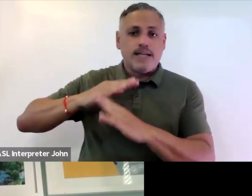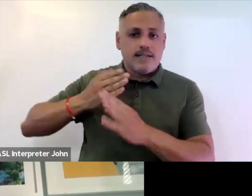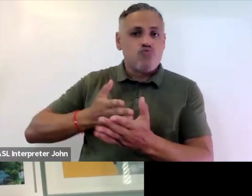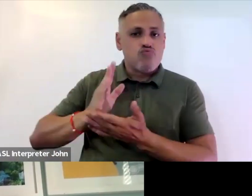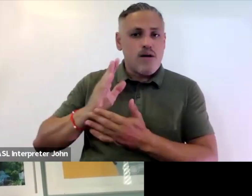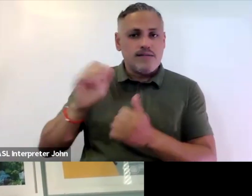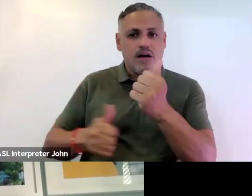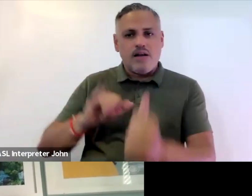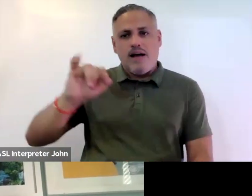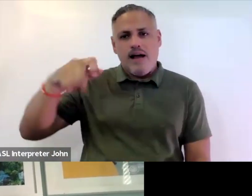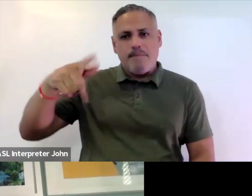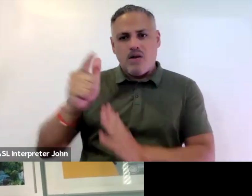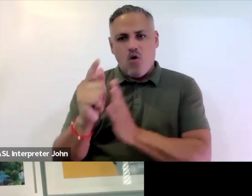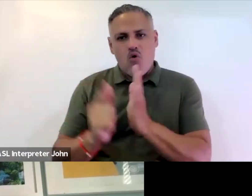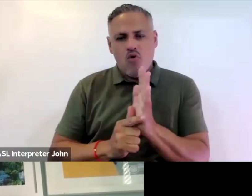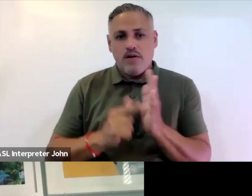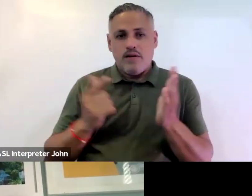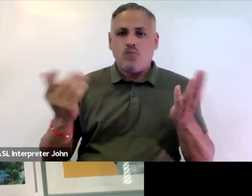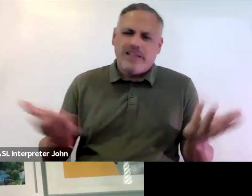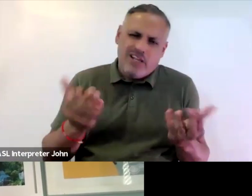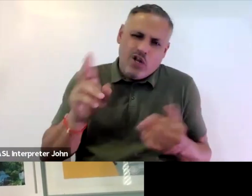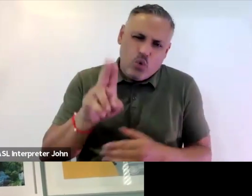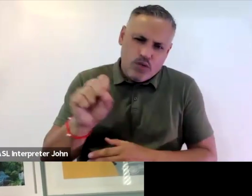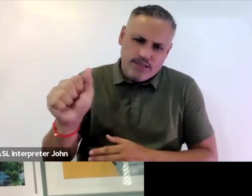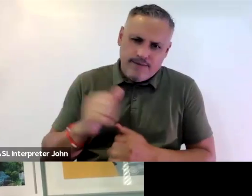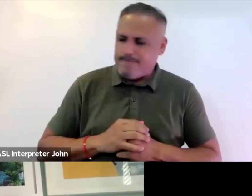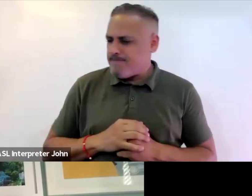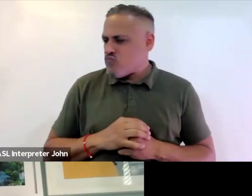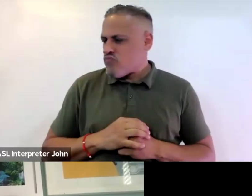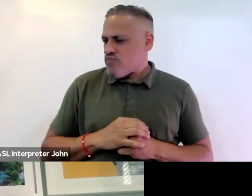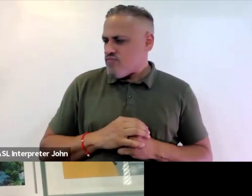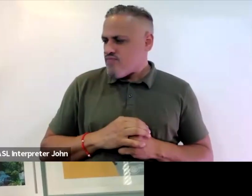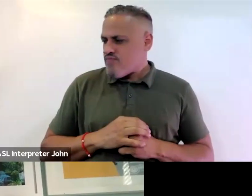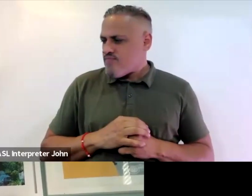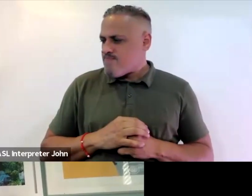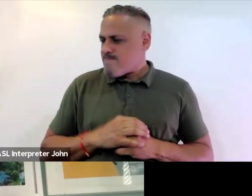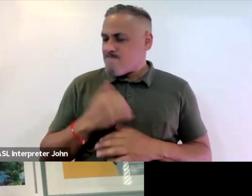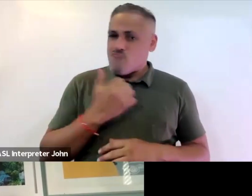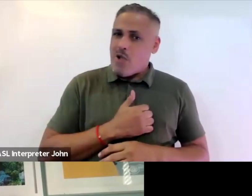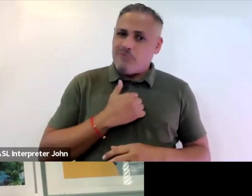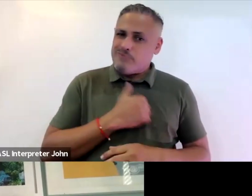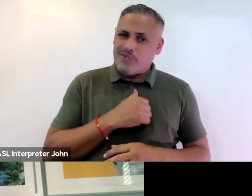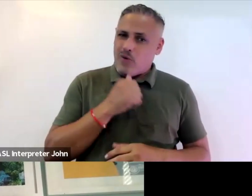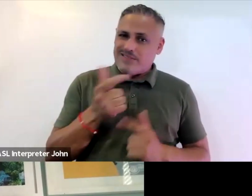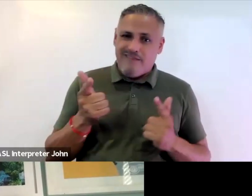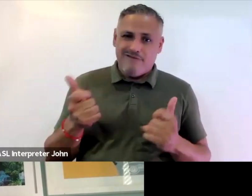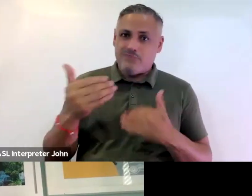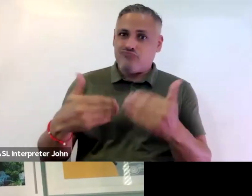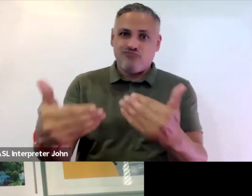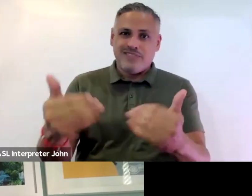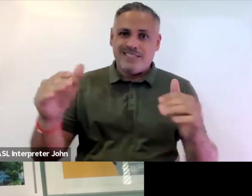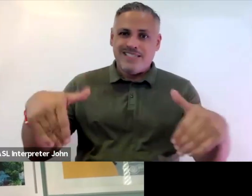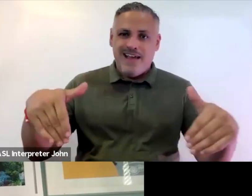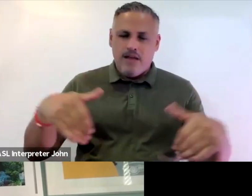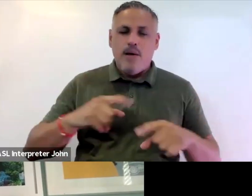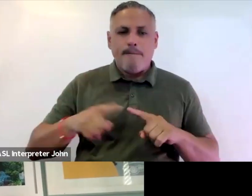under intellectual property law, at least in the United States. So I'm sorry that it's not going far enough yet,